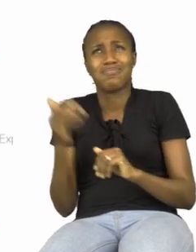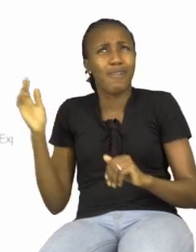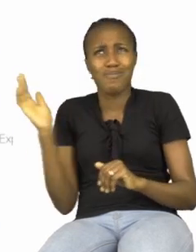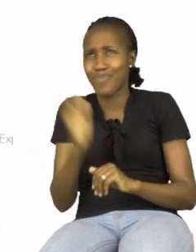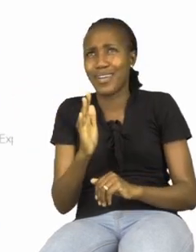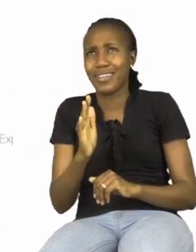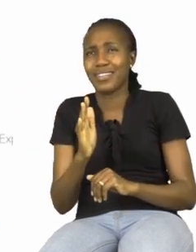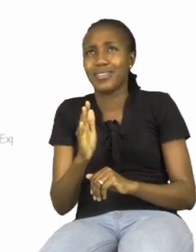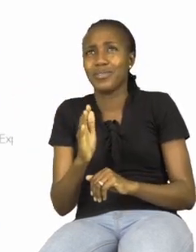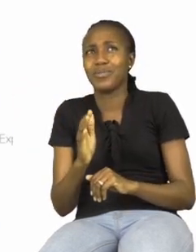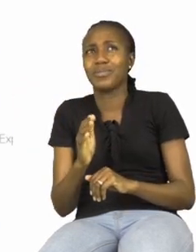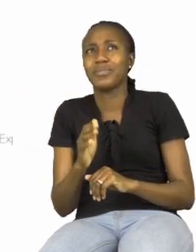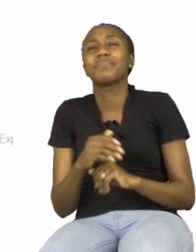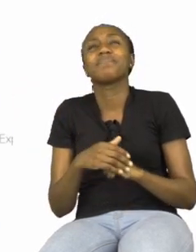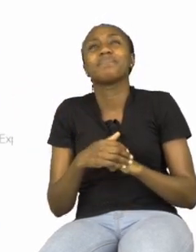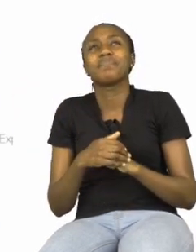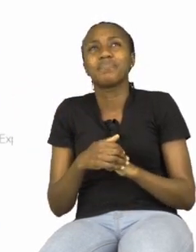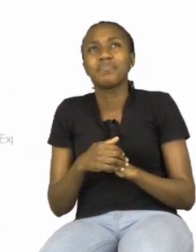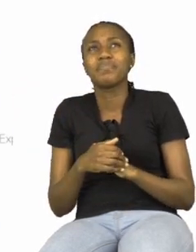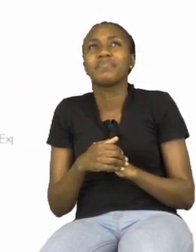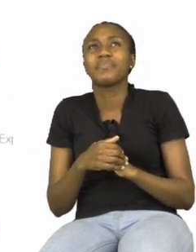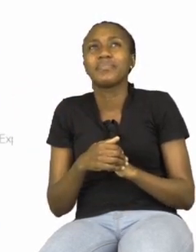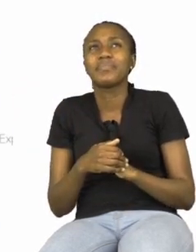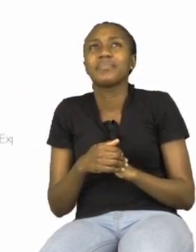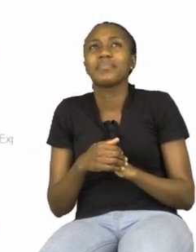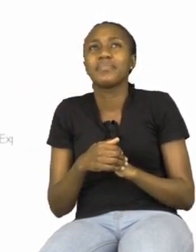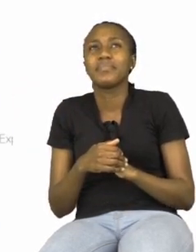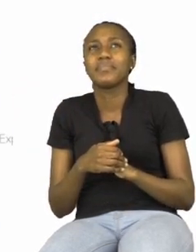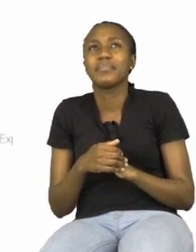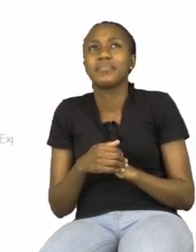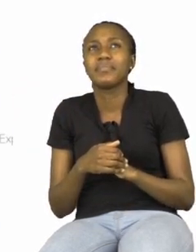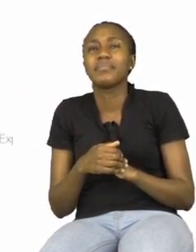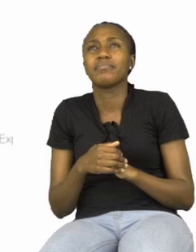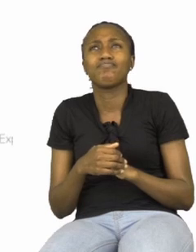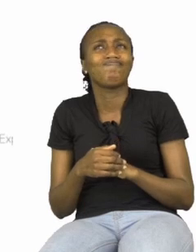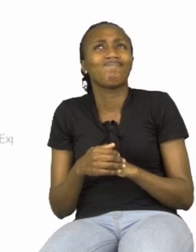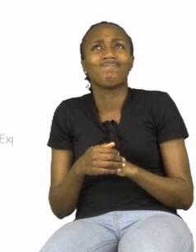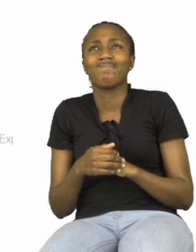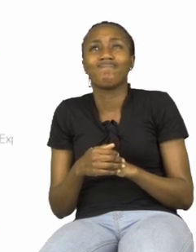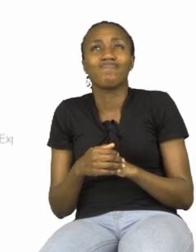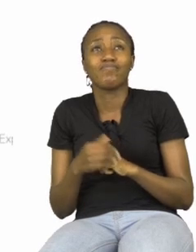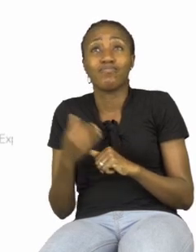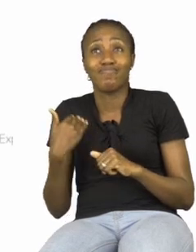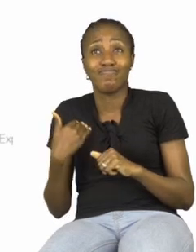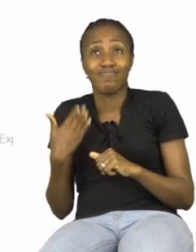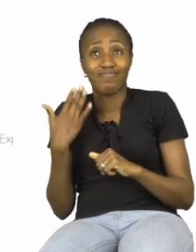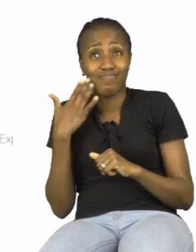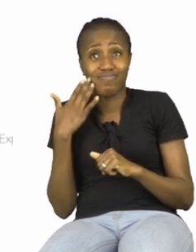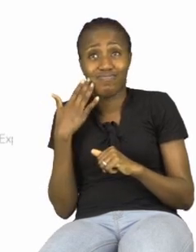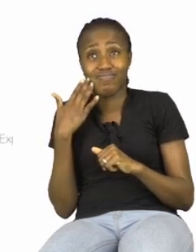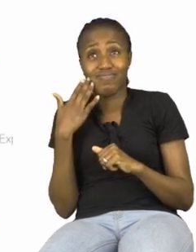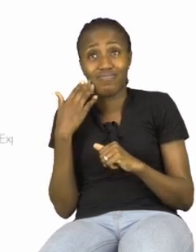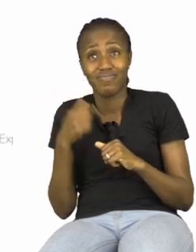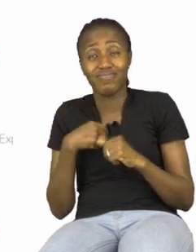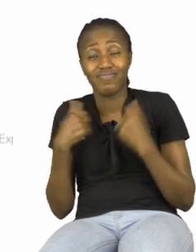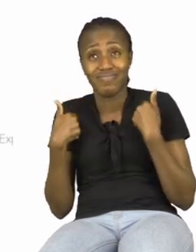hard way. We learned it the hard way, So it was nice when I started playing hockey, or when I got